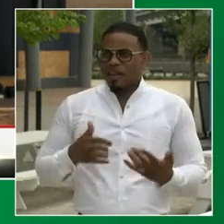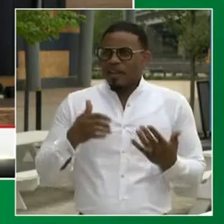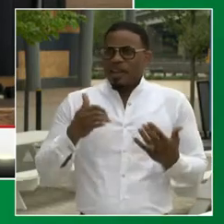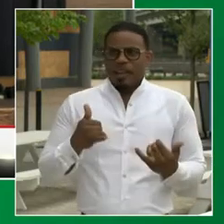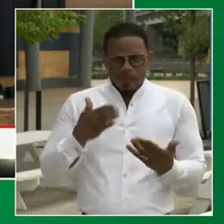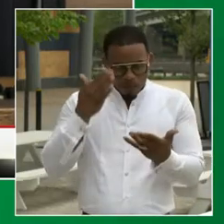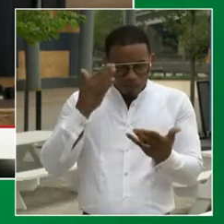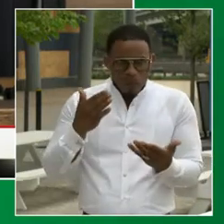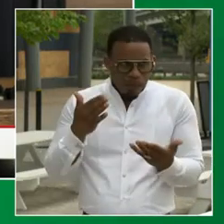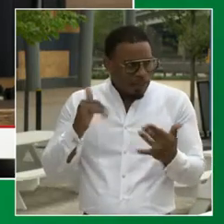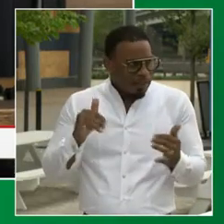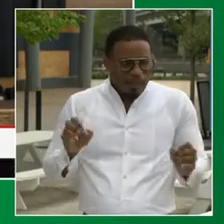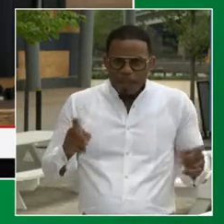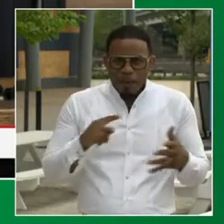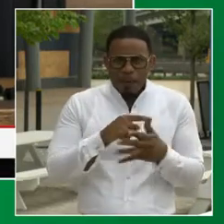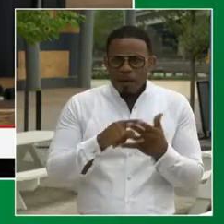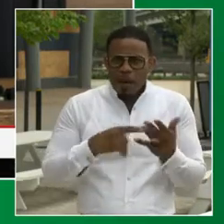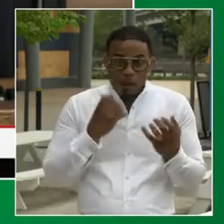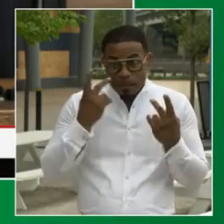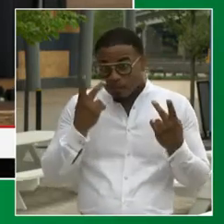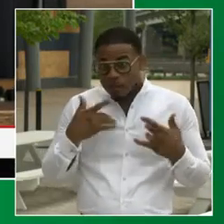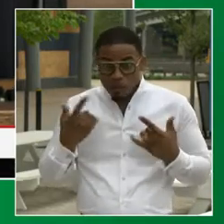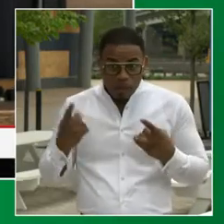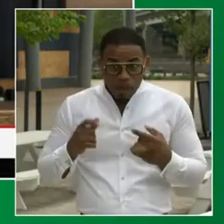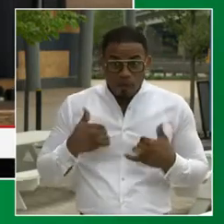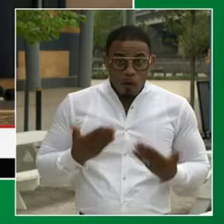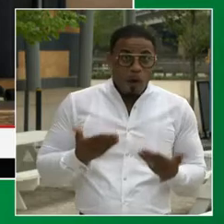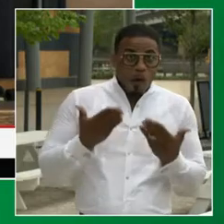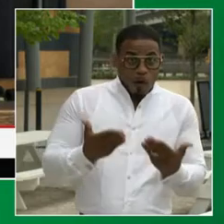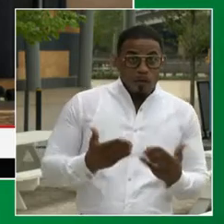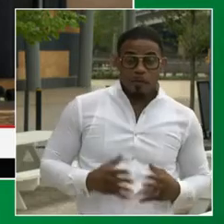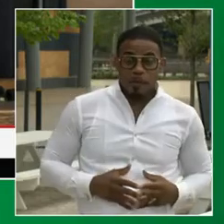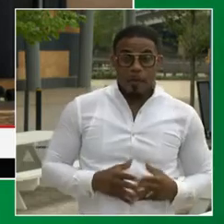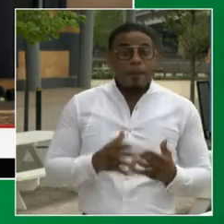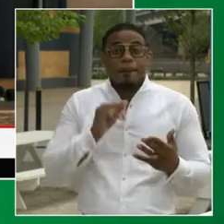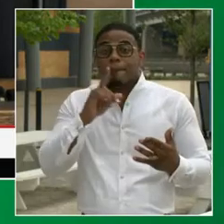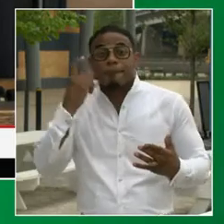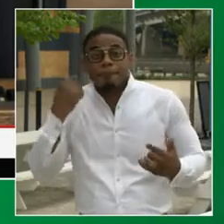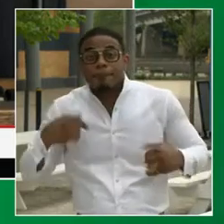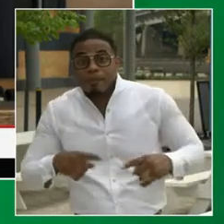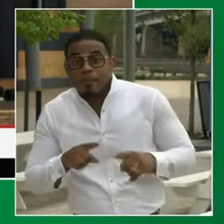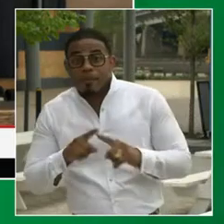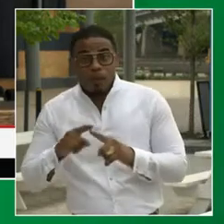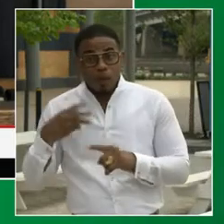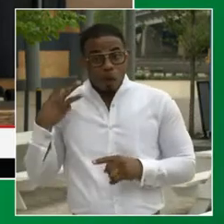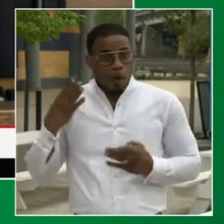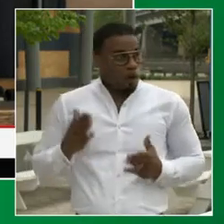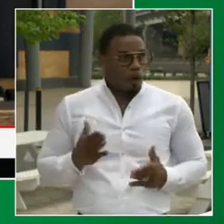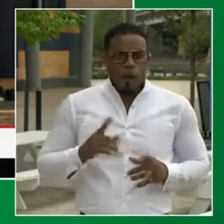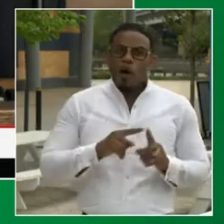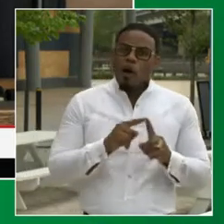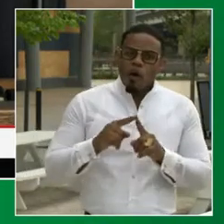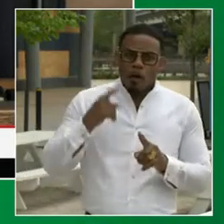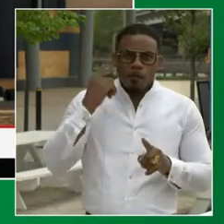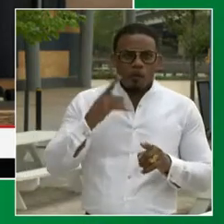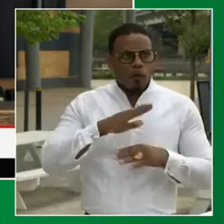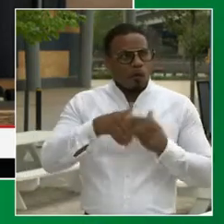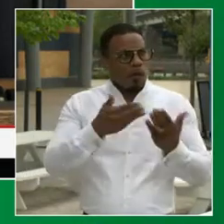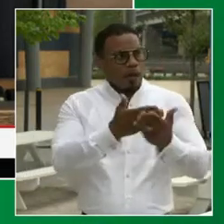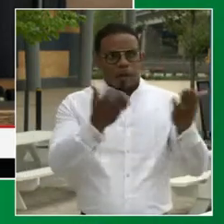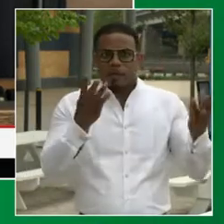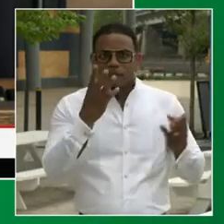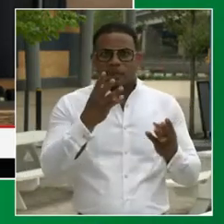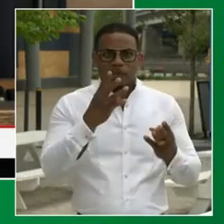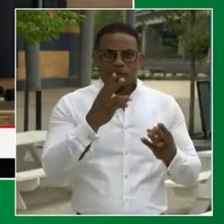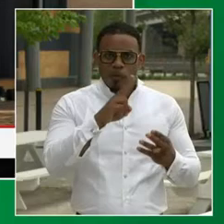now, this opportunity, I'm going to see what GRI has to offer for us, not only for us as Washingtonians, but also for the rest of,